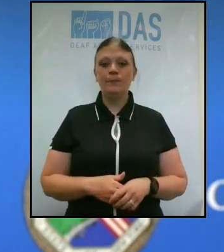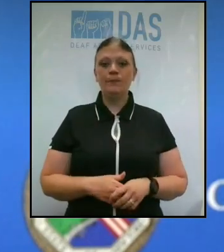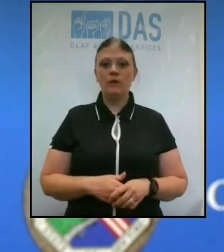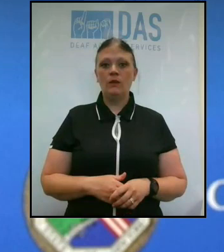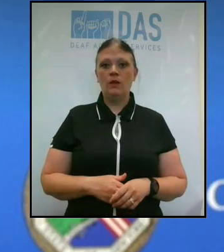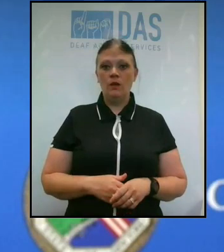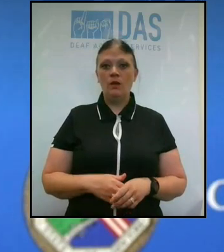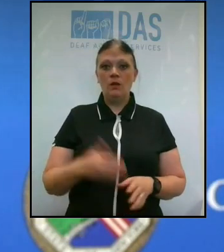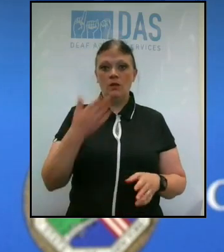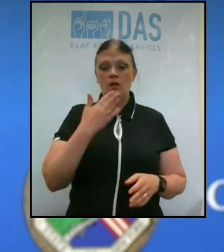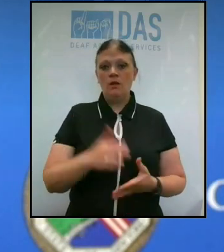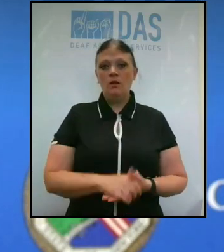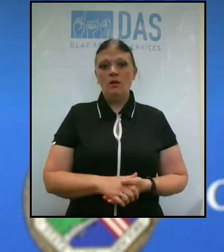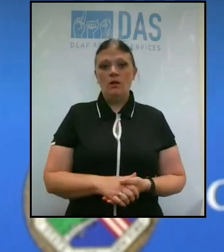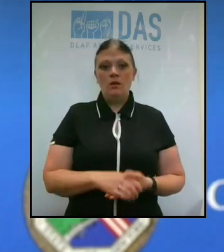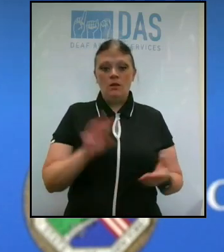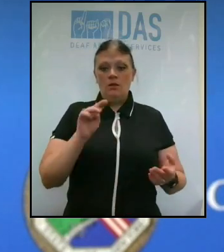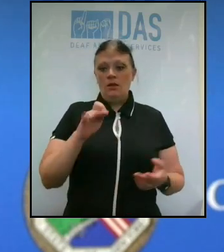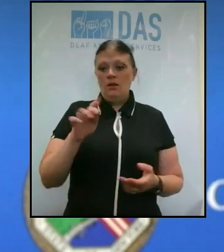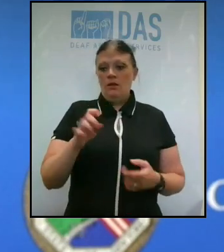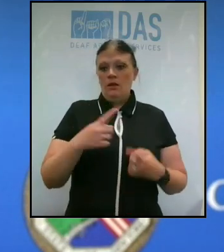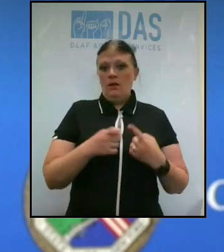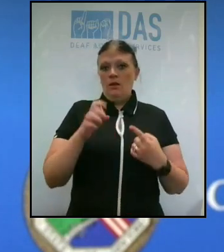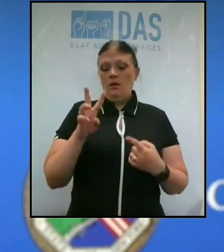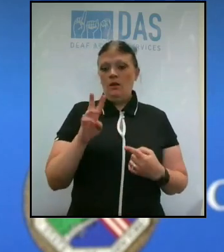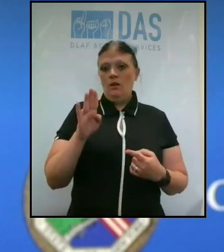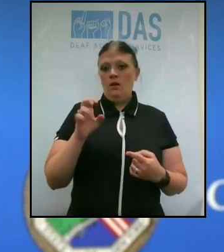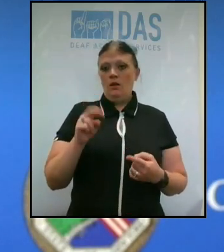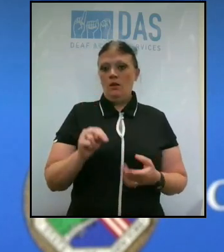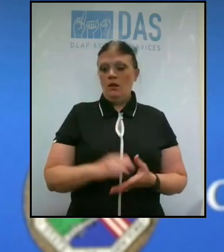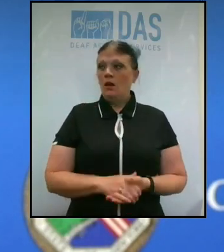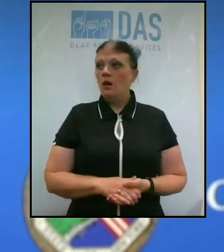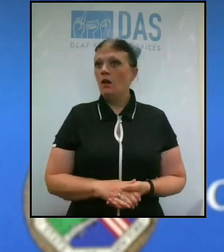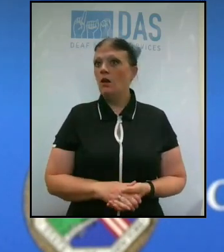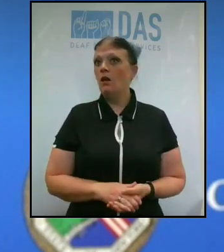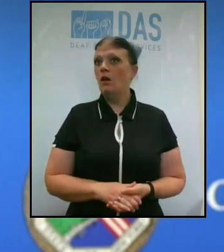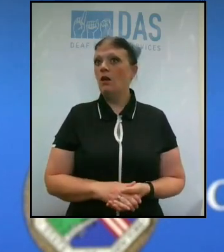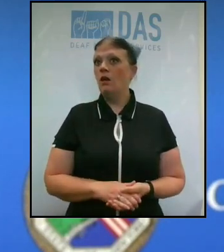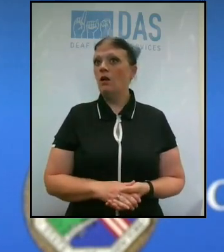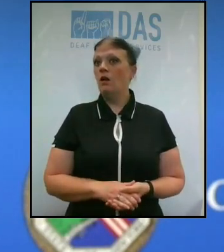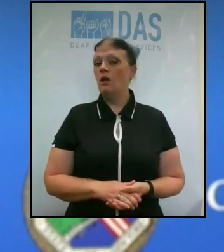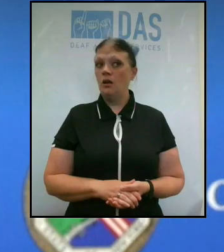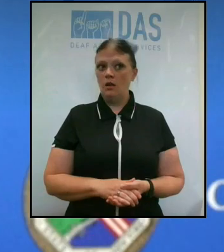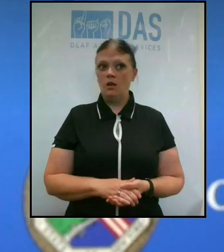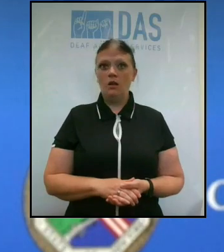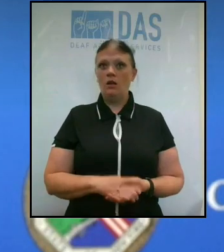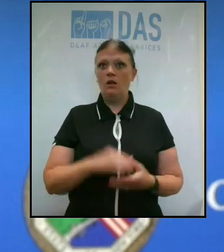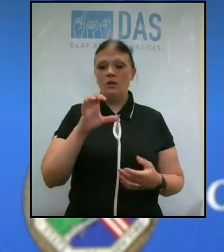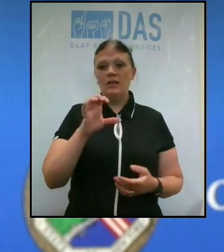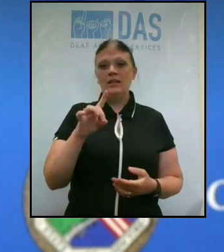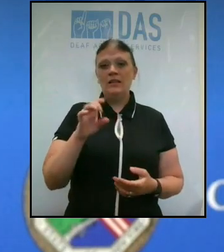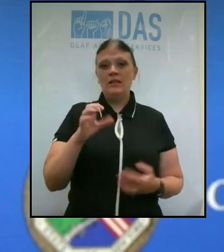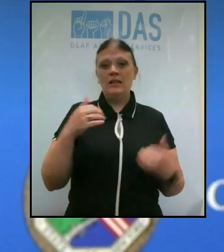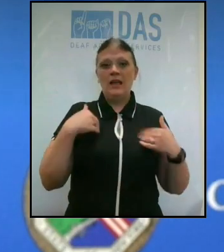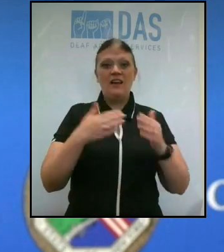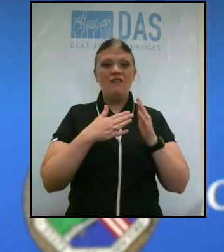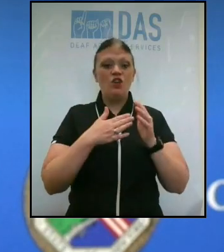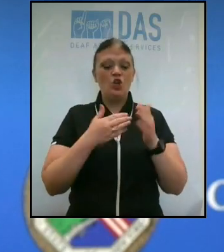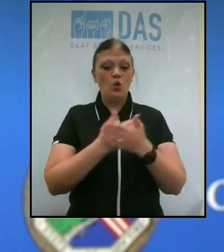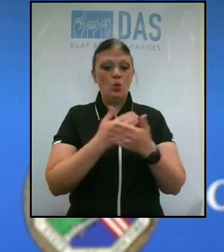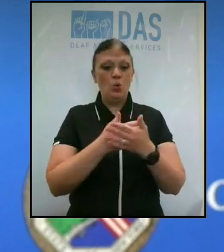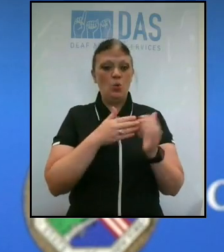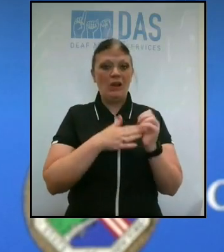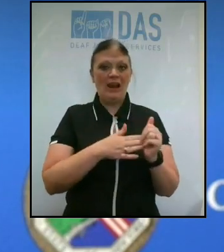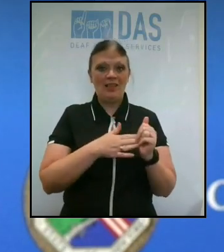Mike Baggerman? Thanks. You're welcome. Mike from WBEN. Hey. Hi, Mark. The CDC has new guidelines